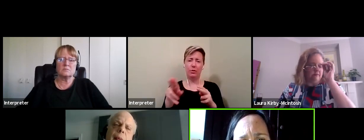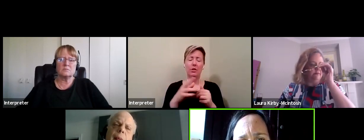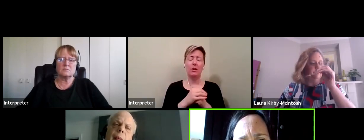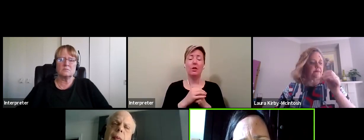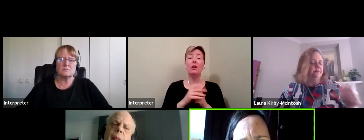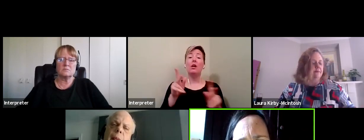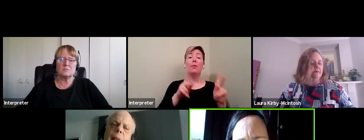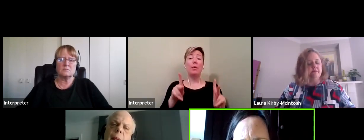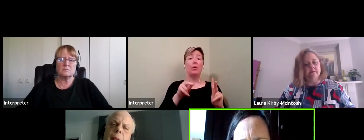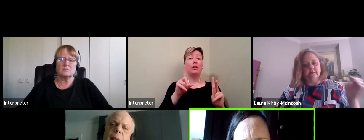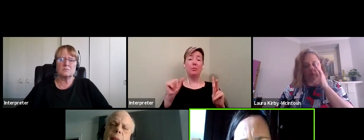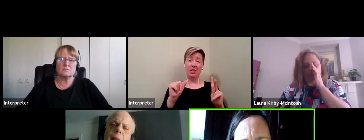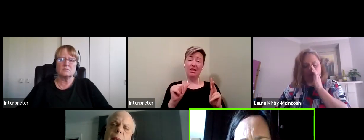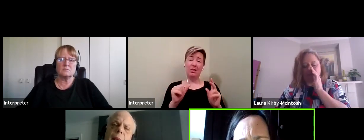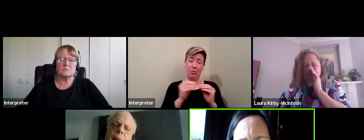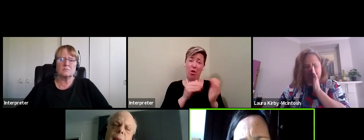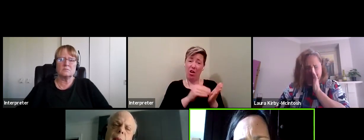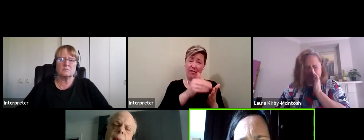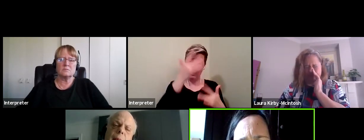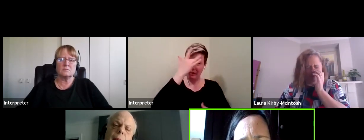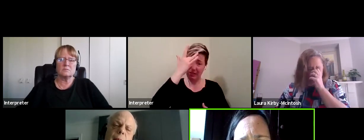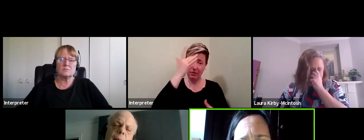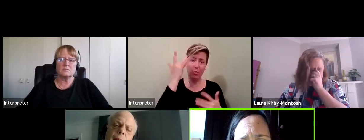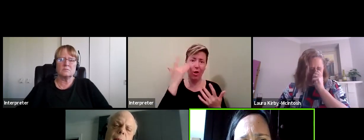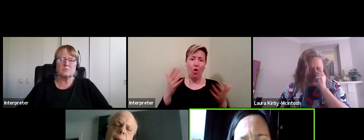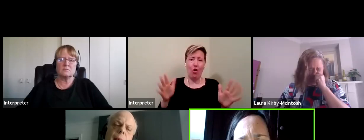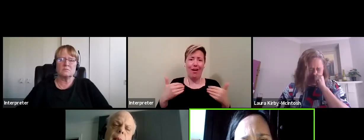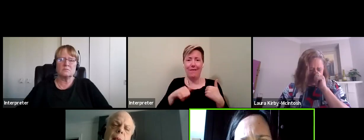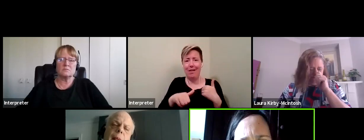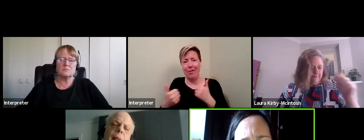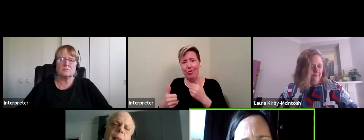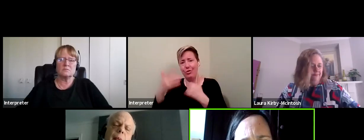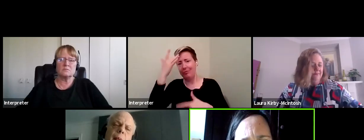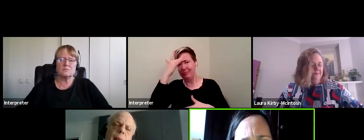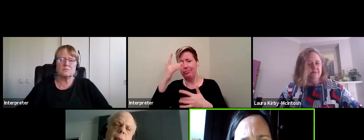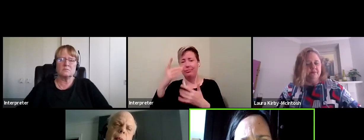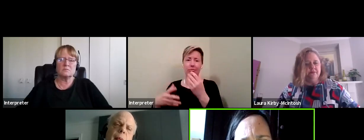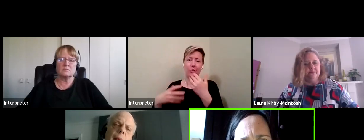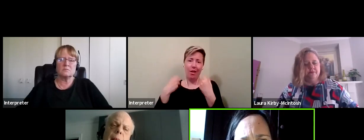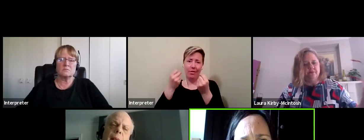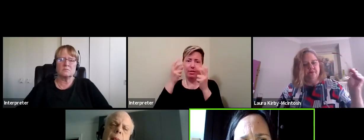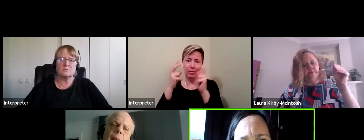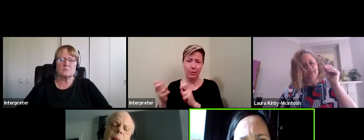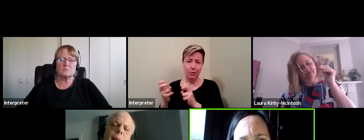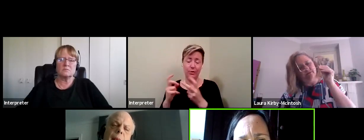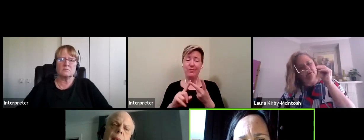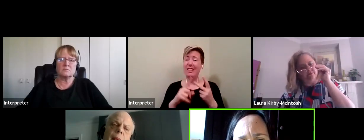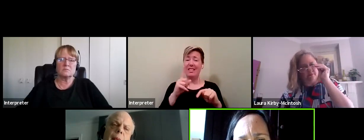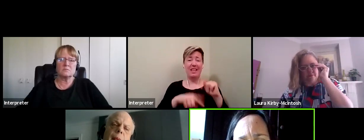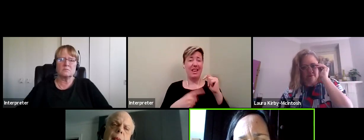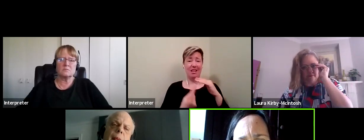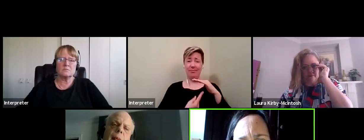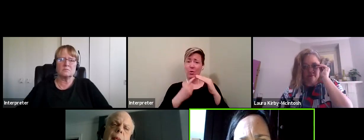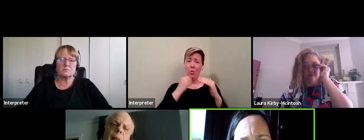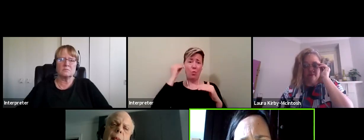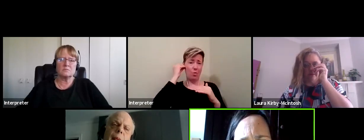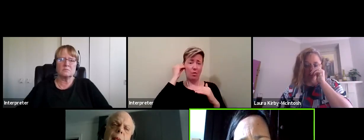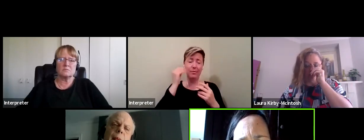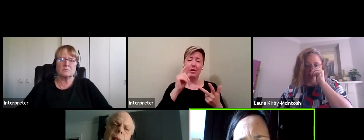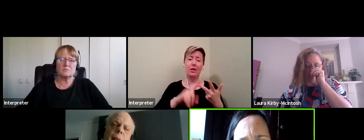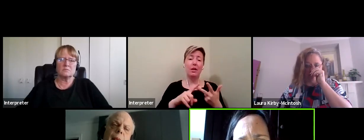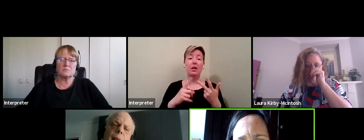are more likely to get sick because they have health conditions that make them vulnerable. They have no options for physical distancing. They have regular interactions with